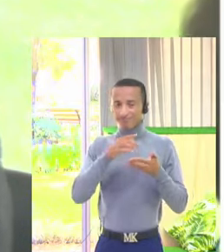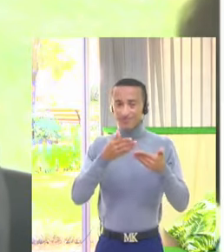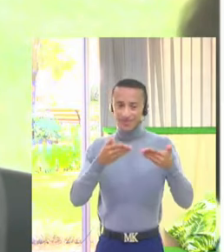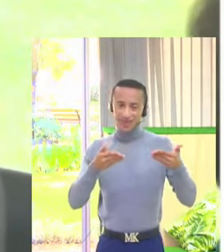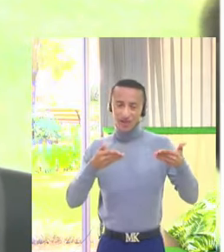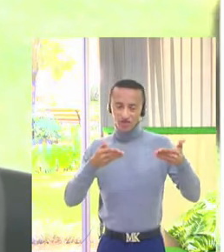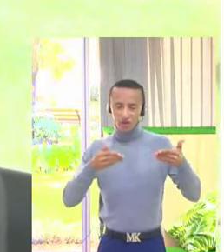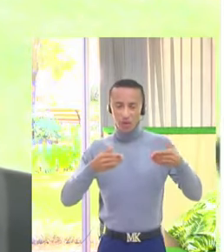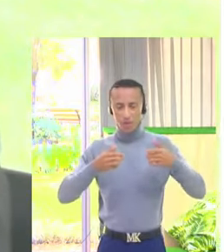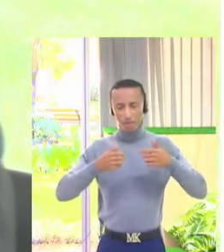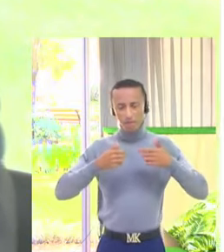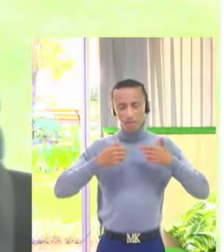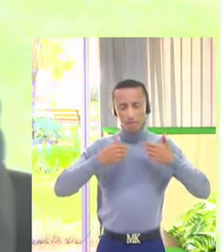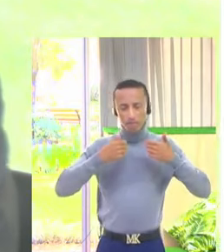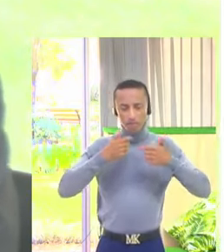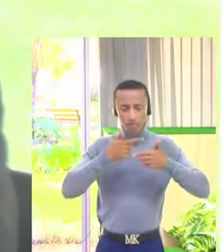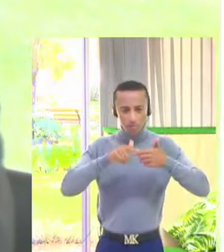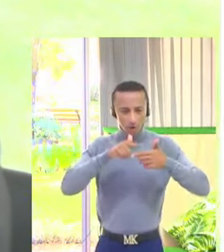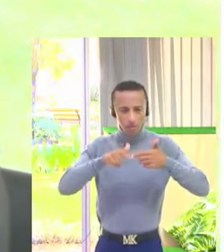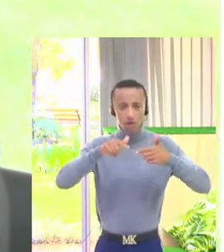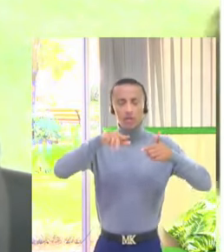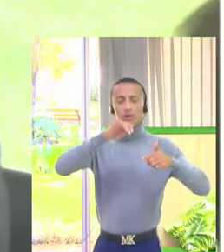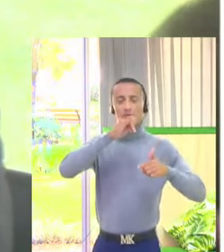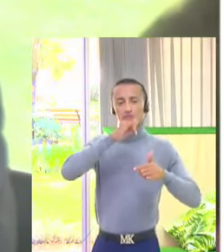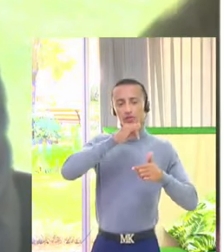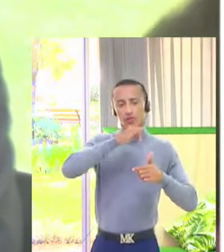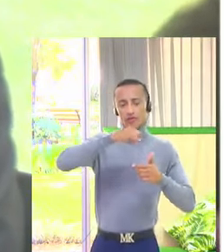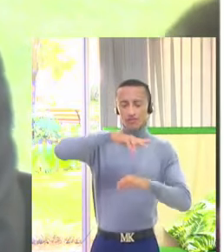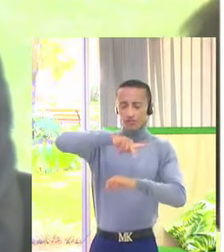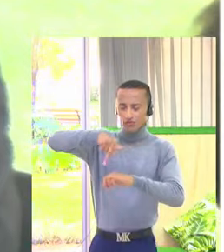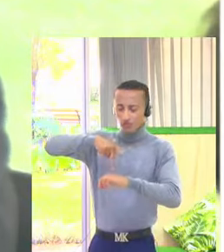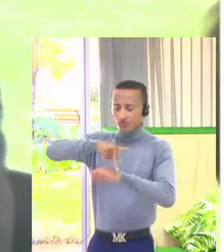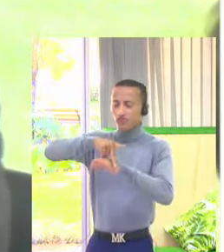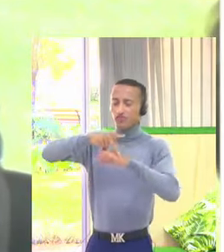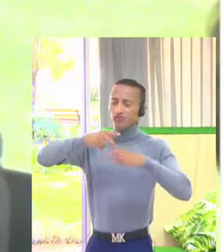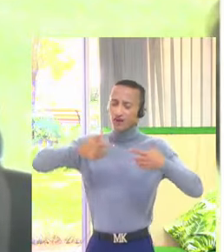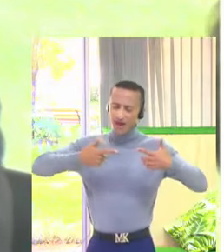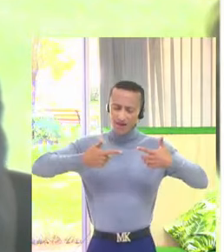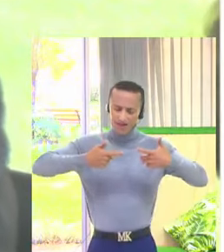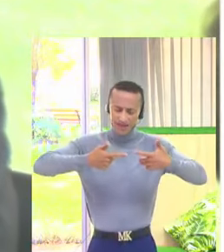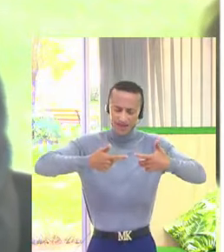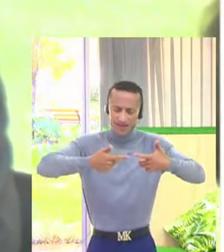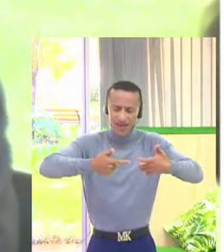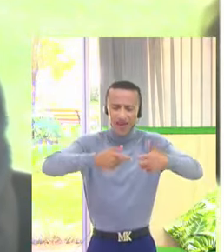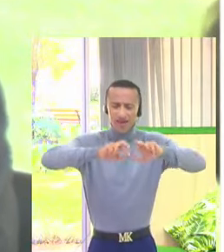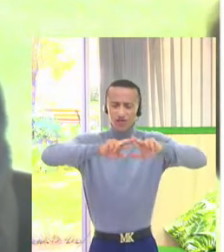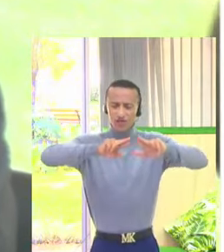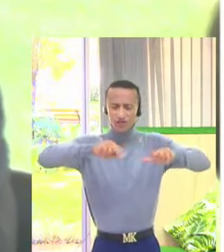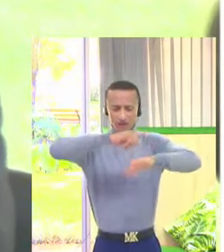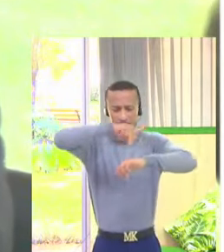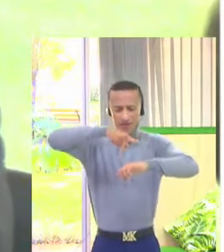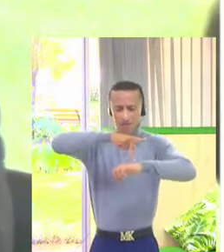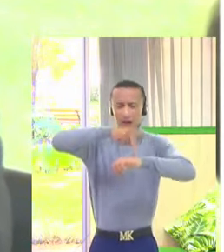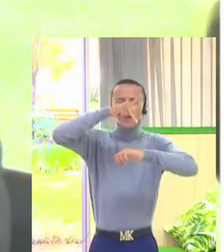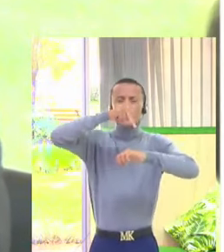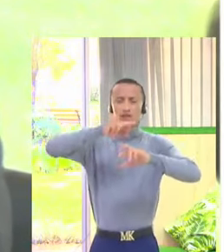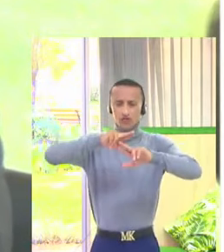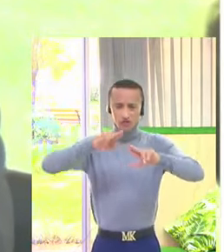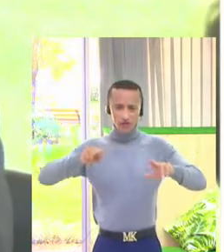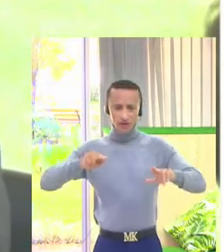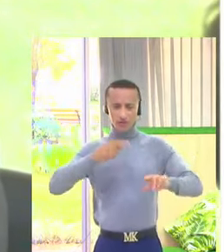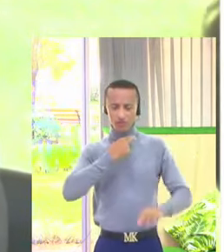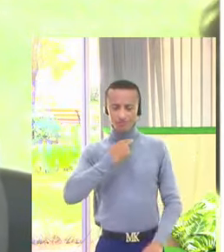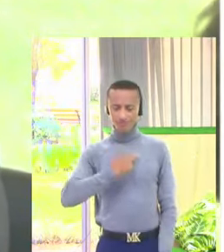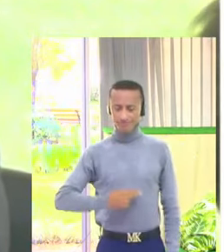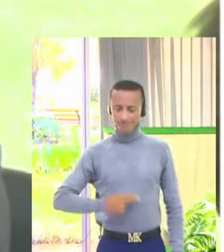Ukraine, between Israel, Palestine, and the Middle East, between China and the United States and Taiwan and other countries